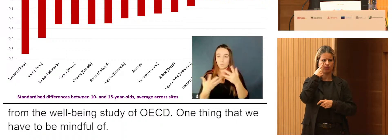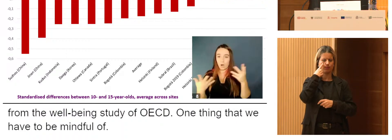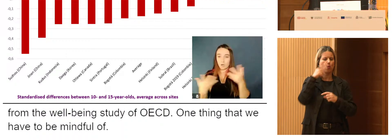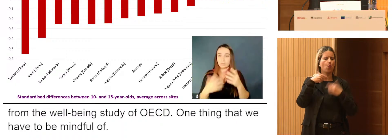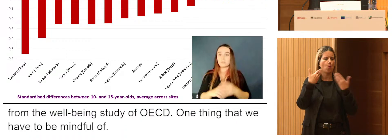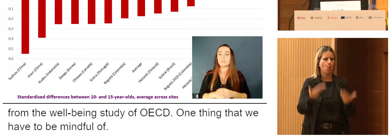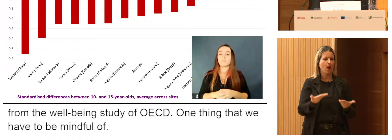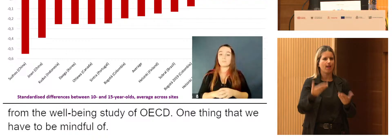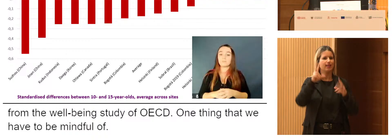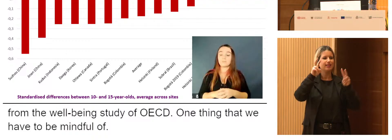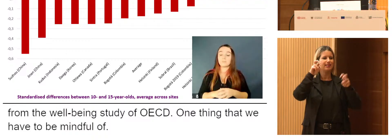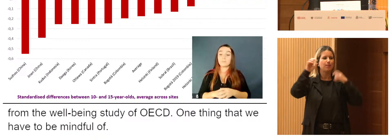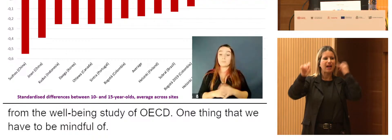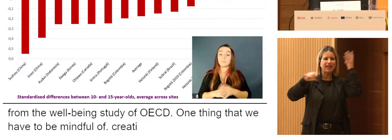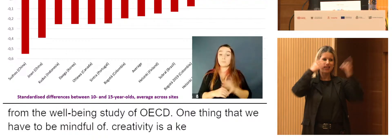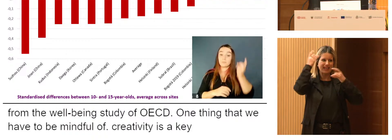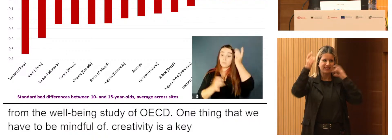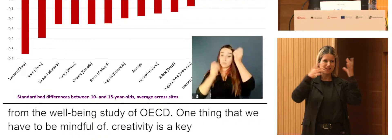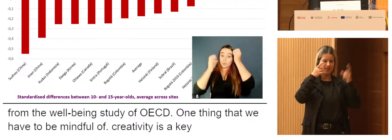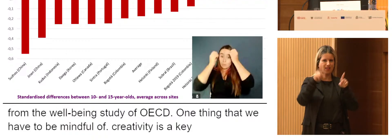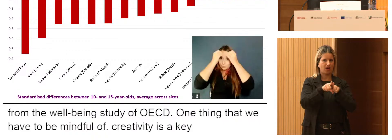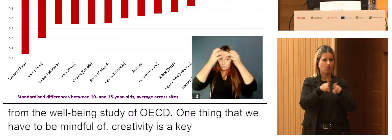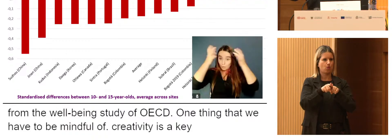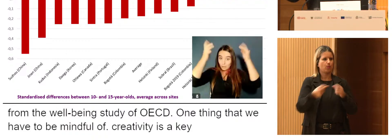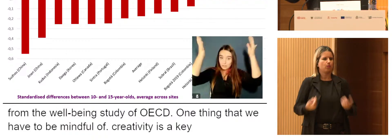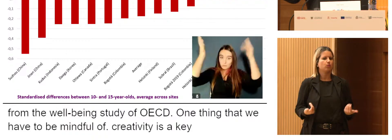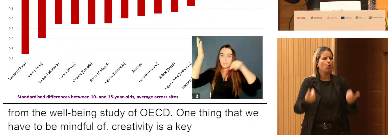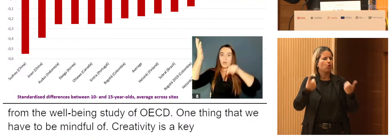Creativity is a key competence for the future.